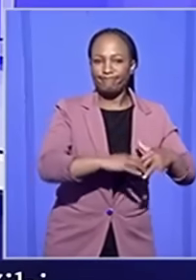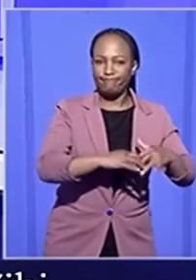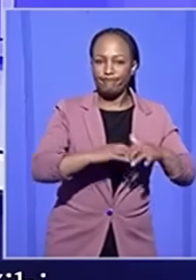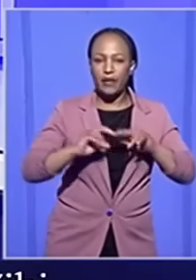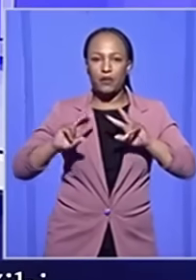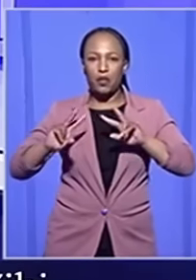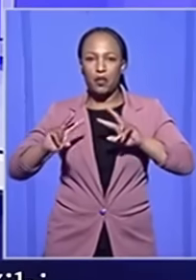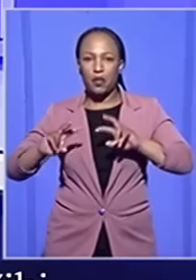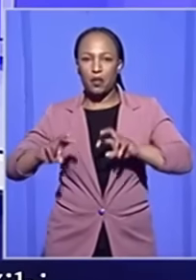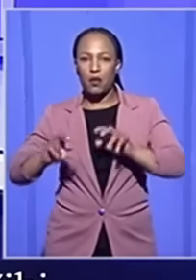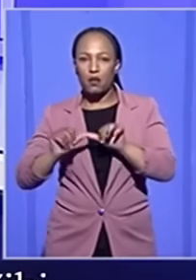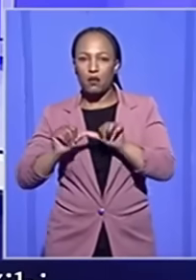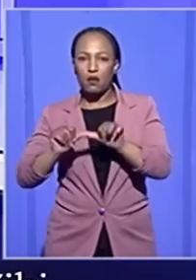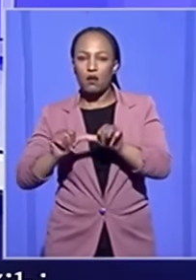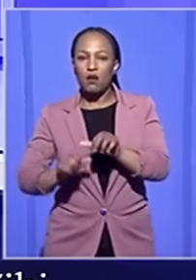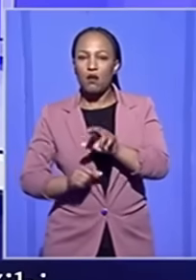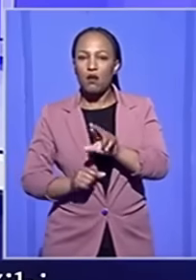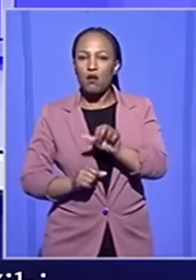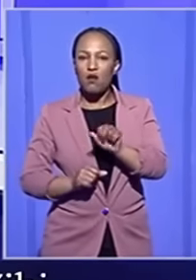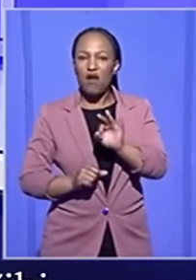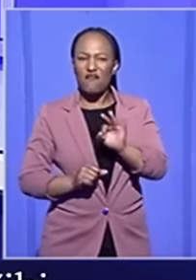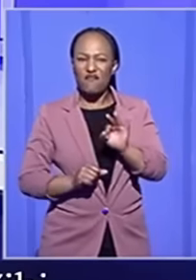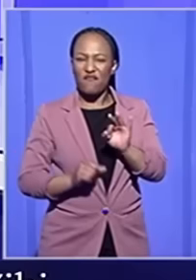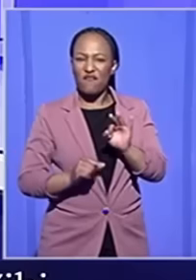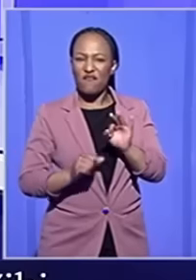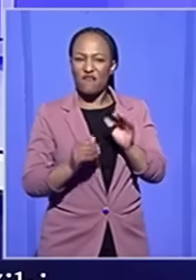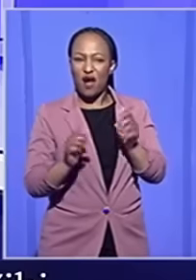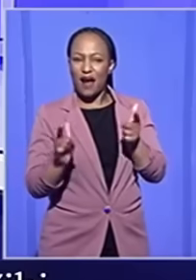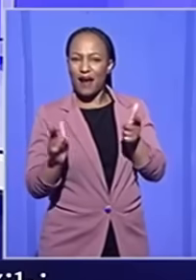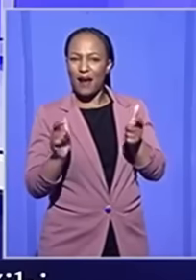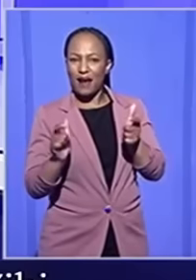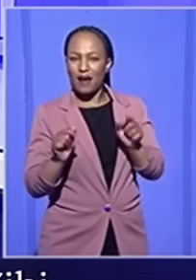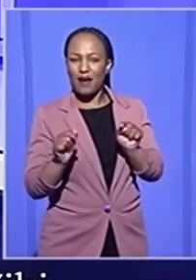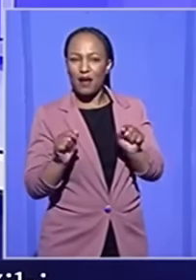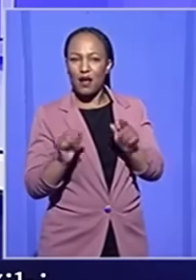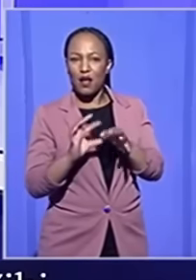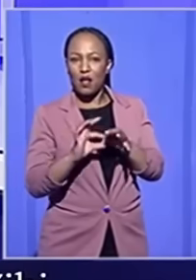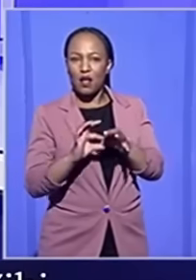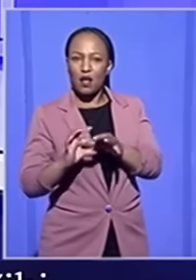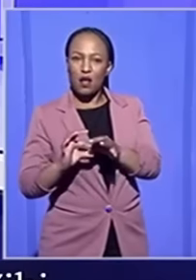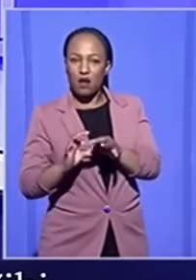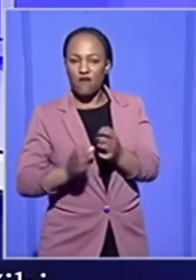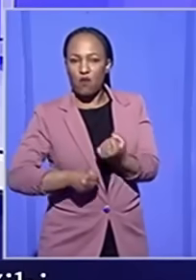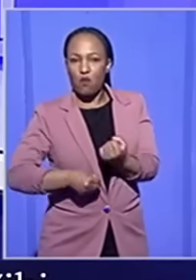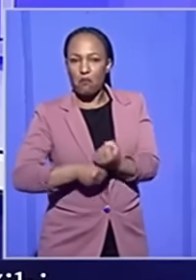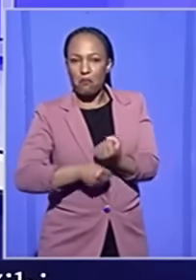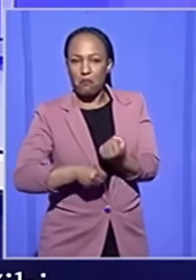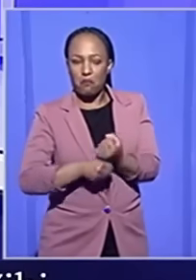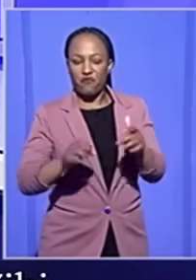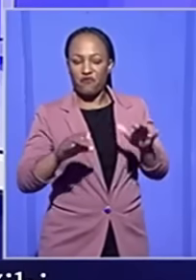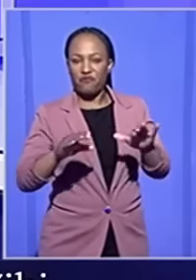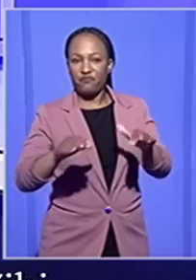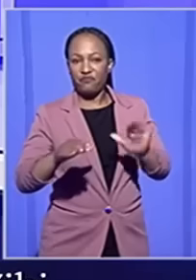batlisisa dikgwetlho tsa tsamaiso tse di farafereng RAF tse di amileng tiragatso ya setheo.